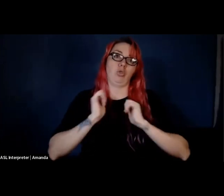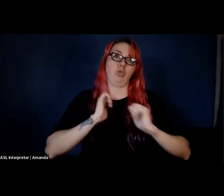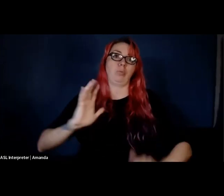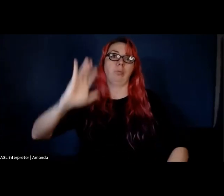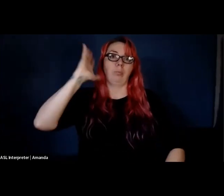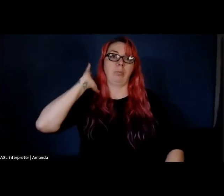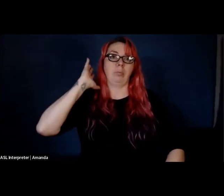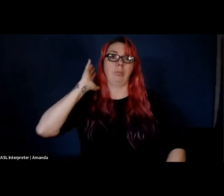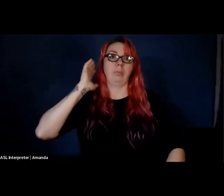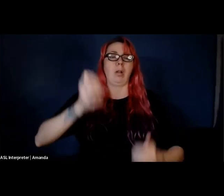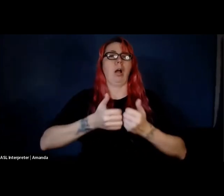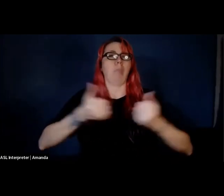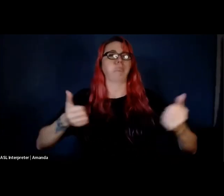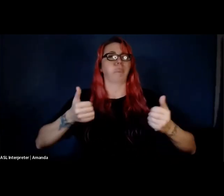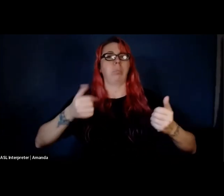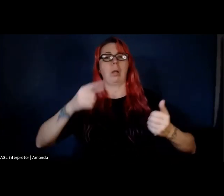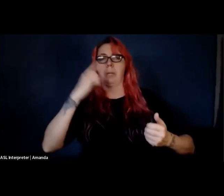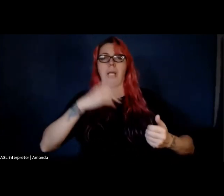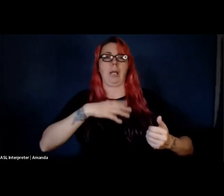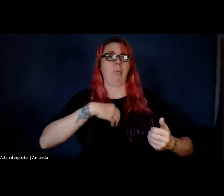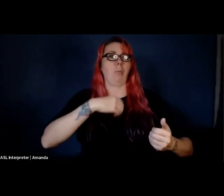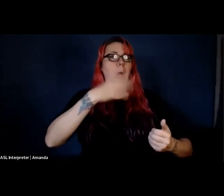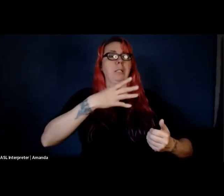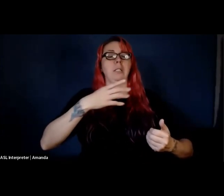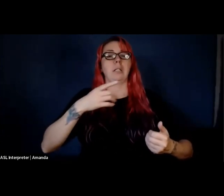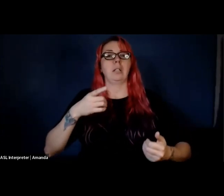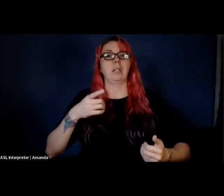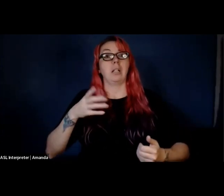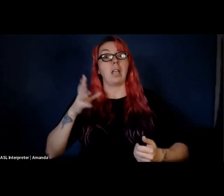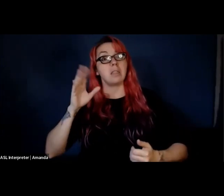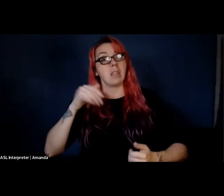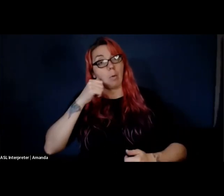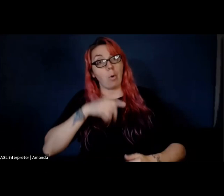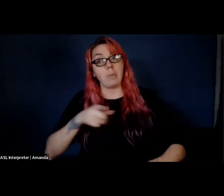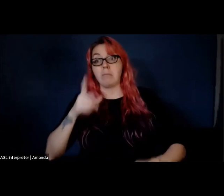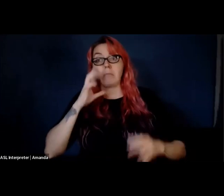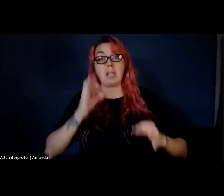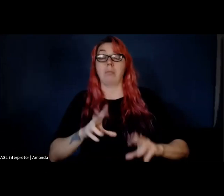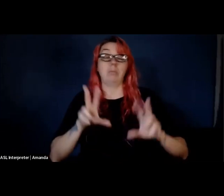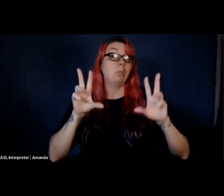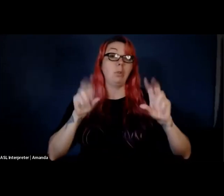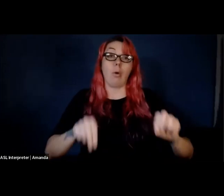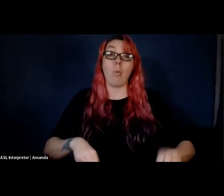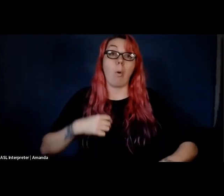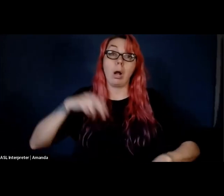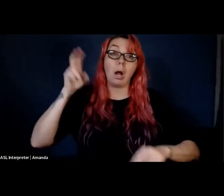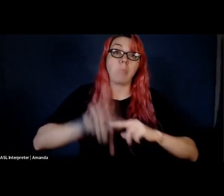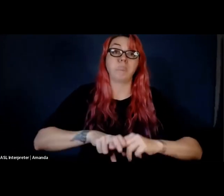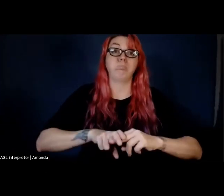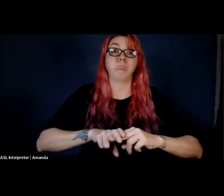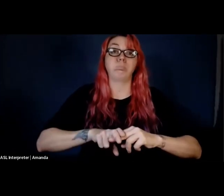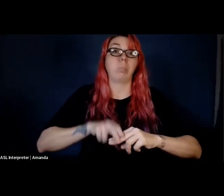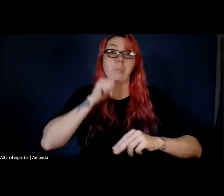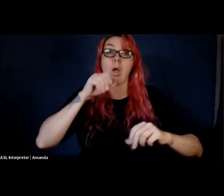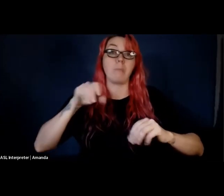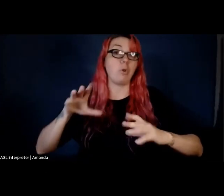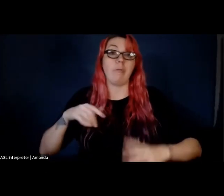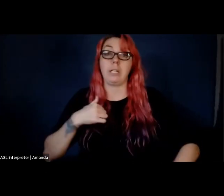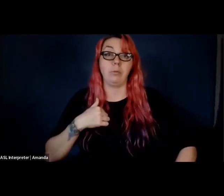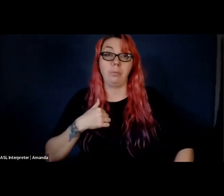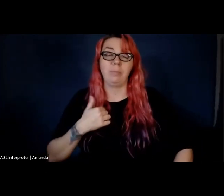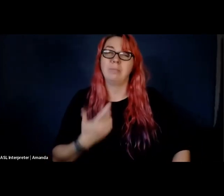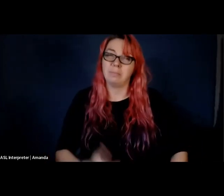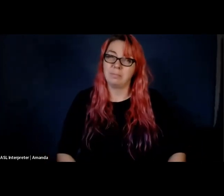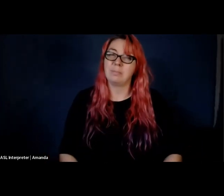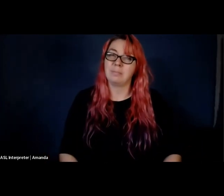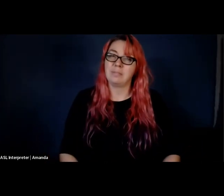sitting and refusing to move in a way that, when I think of the story, we know the story in the United States, but